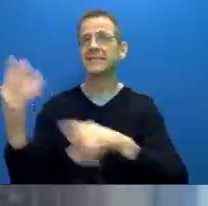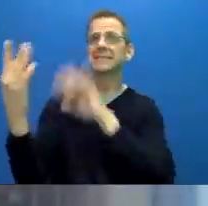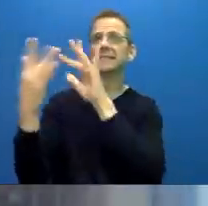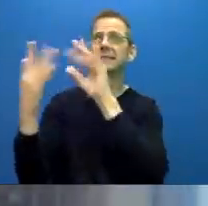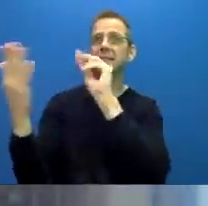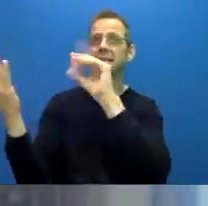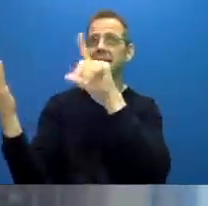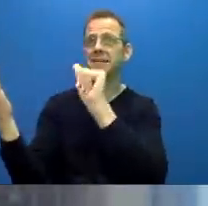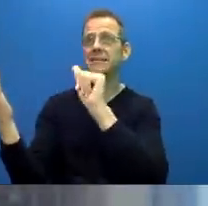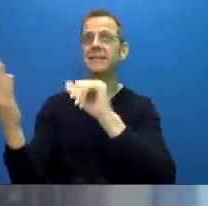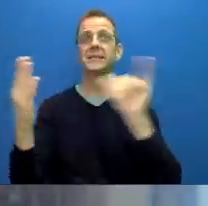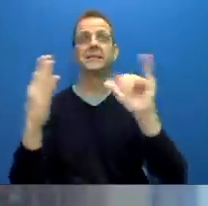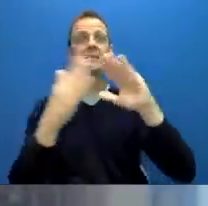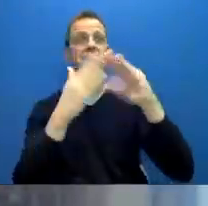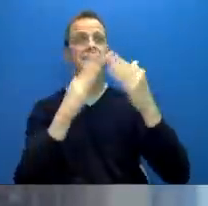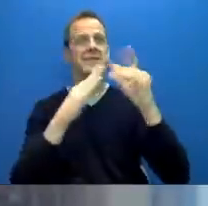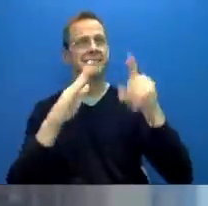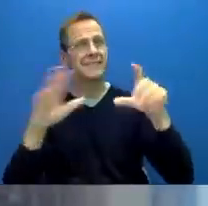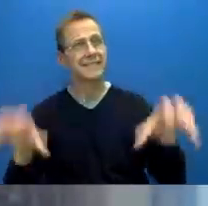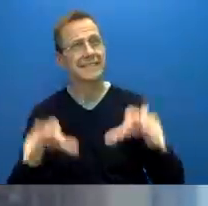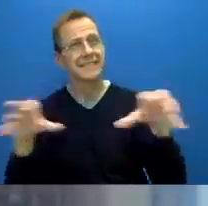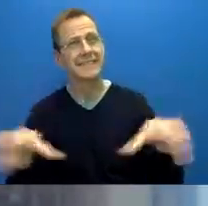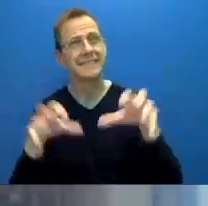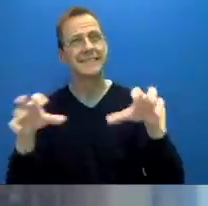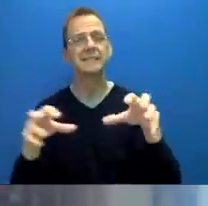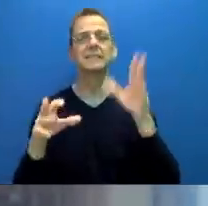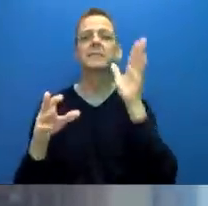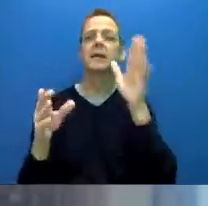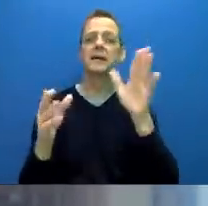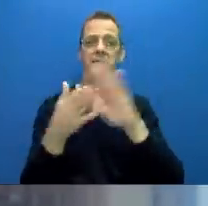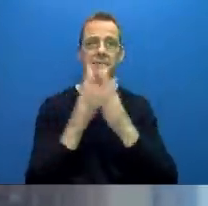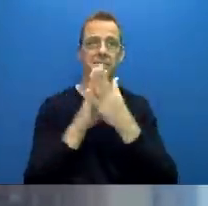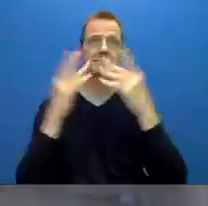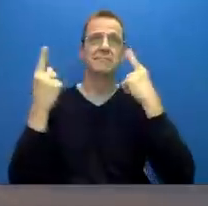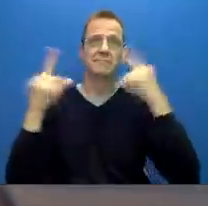more effective than some of the legal remedies, which can be so slow.